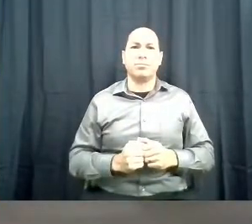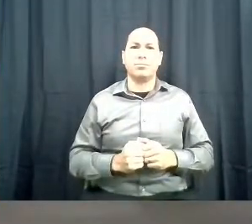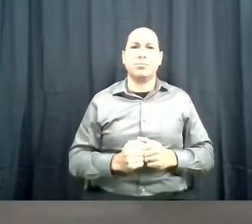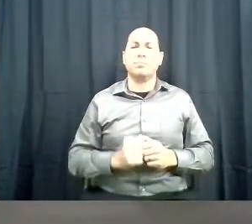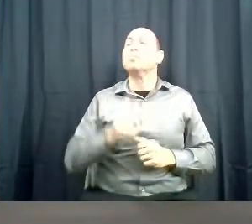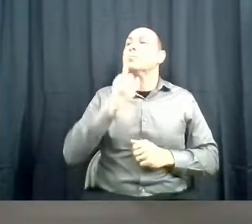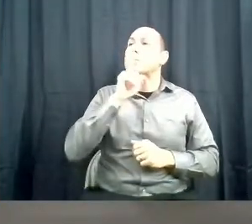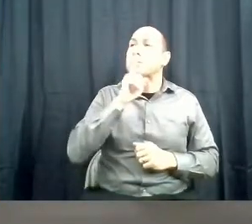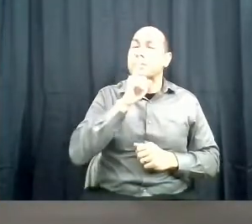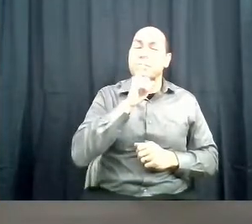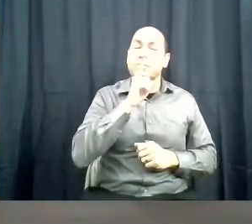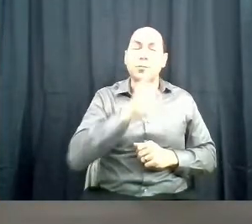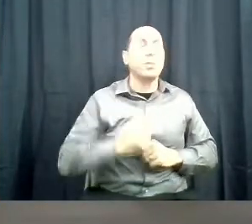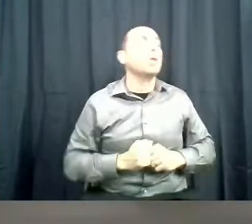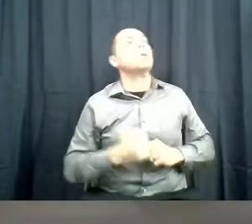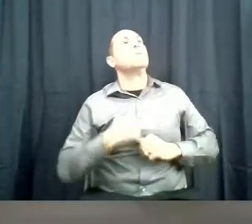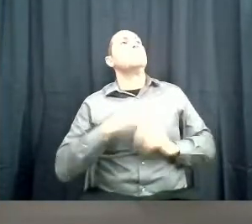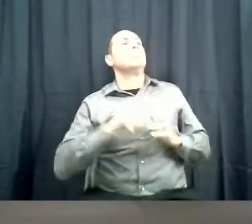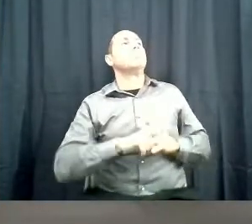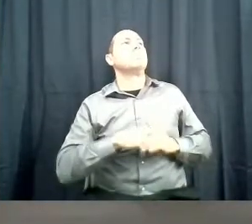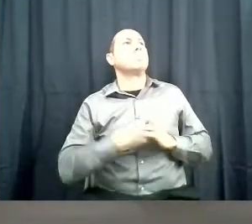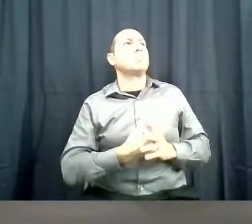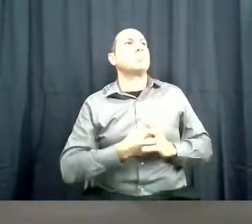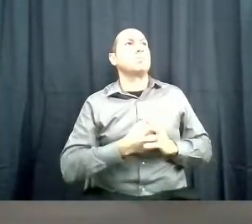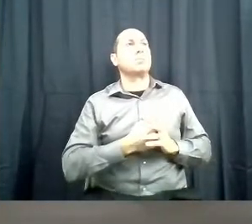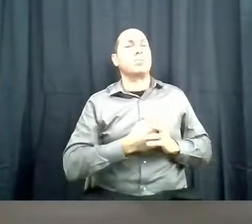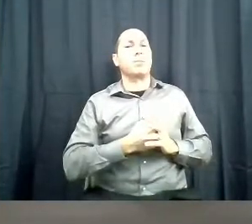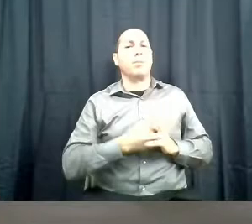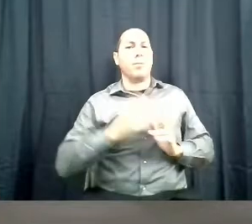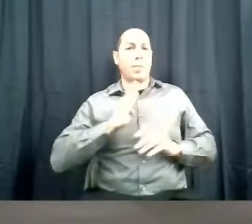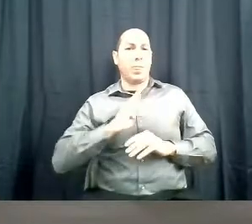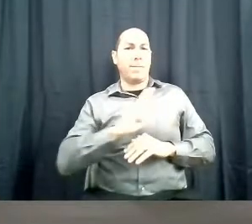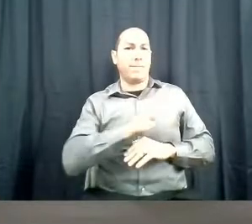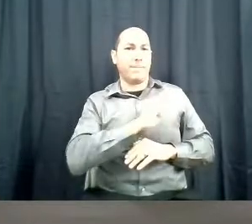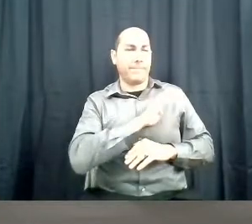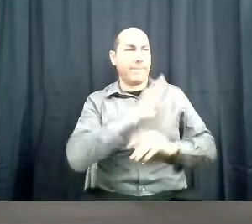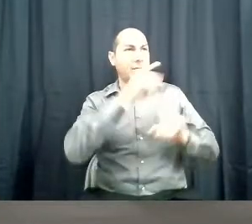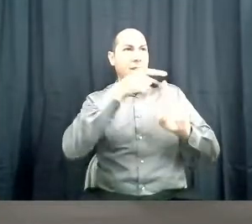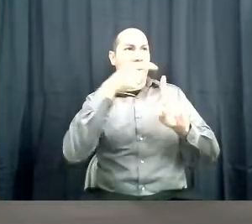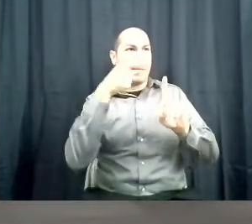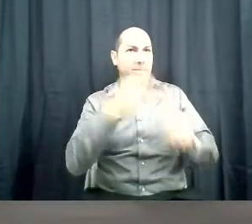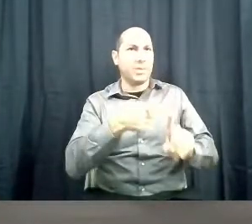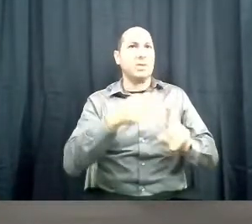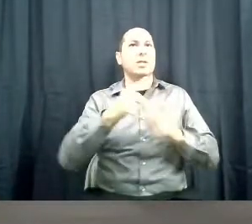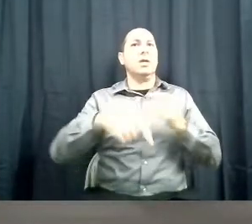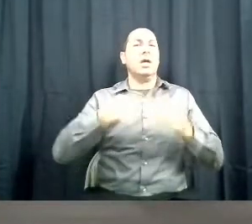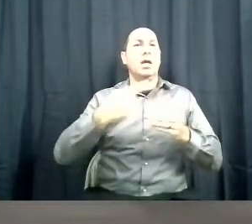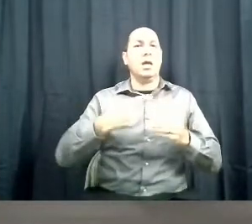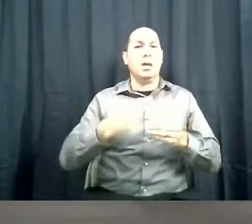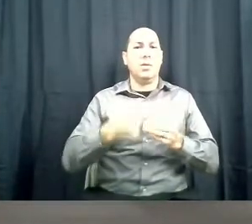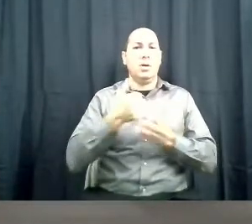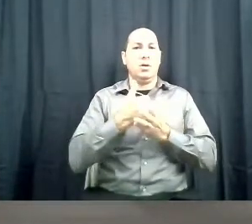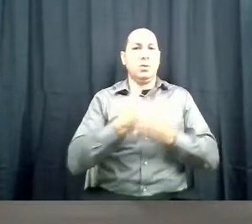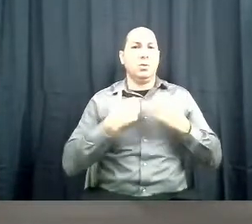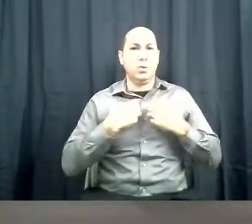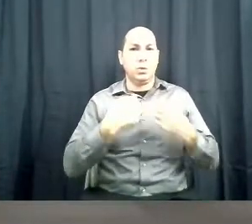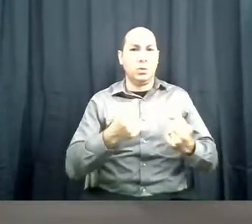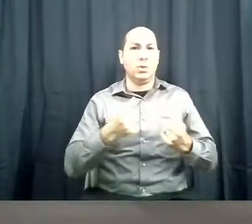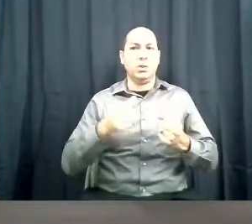with the Medicaid question. So the board's principle of reflecting Medicaid is to reflect what the legislation